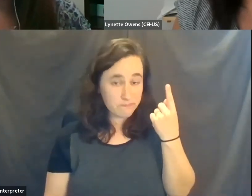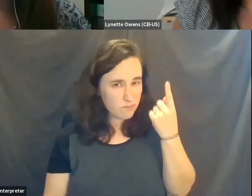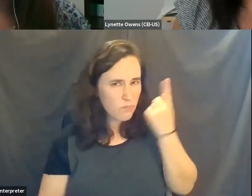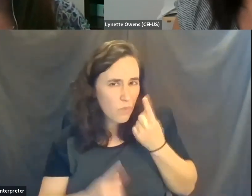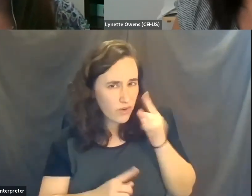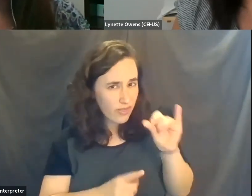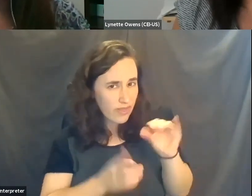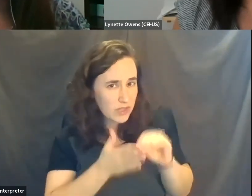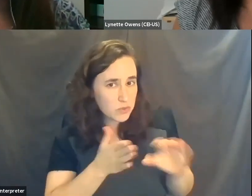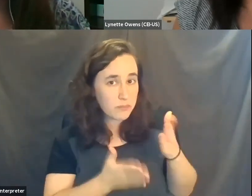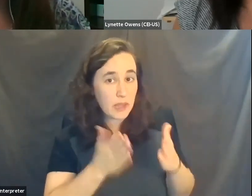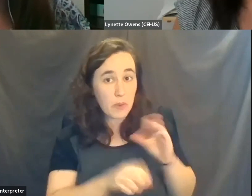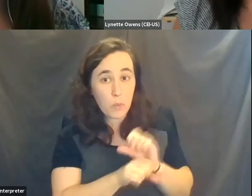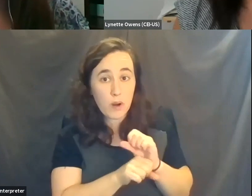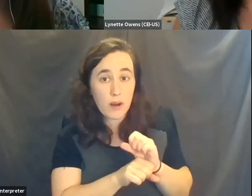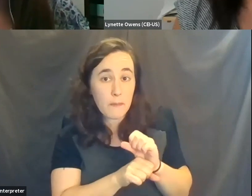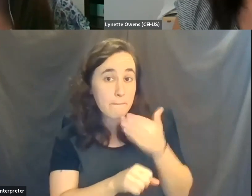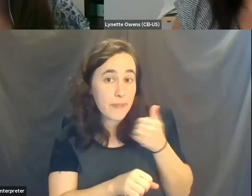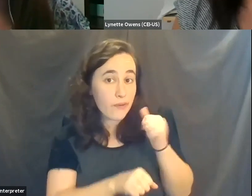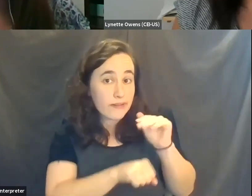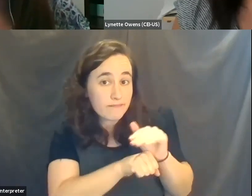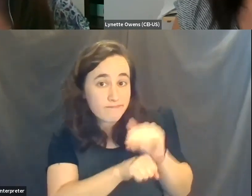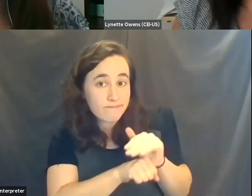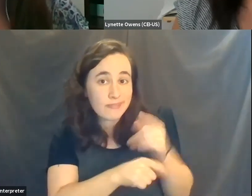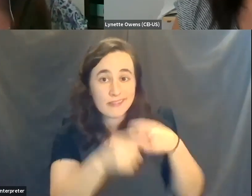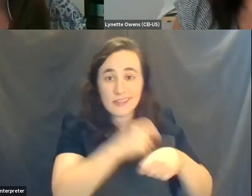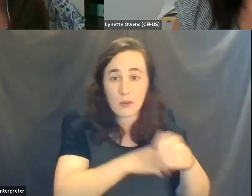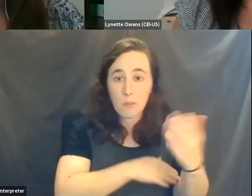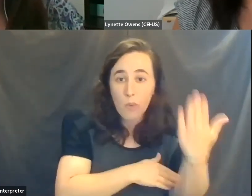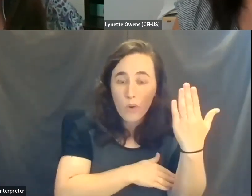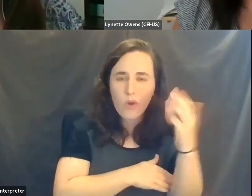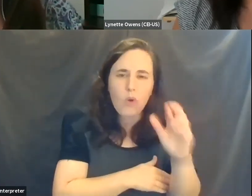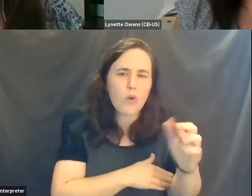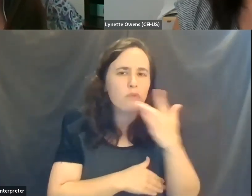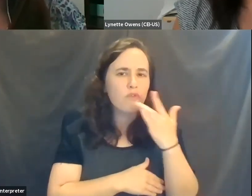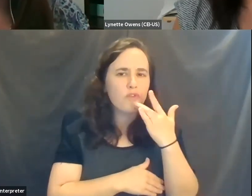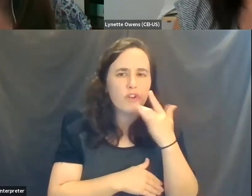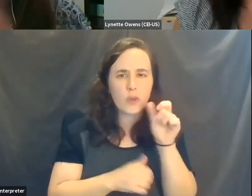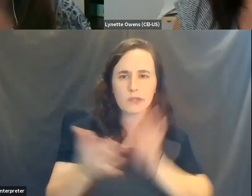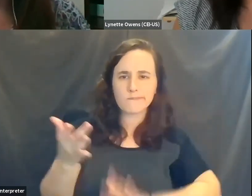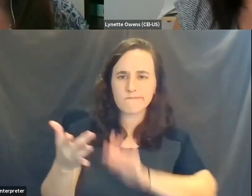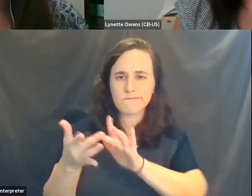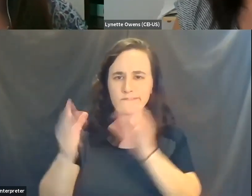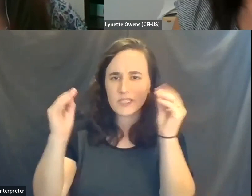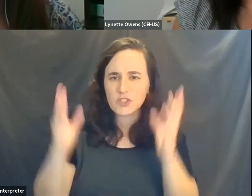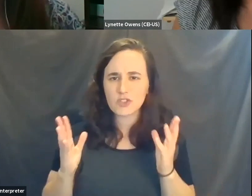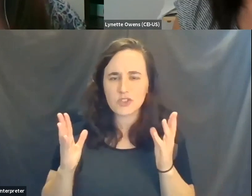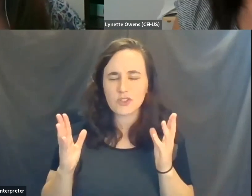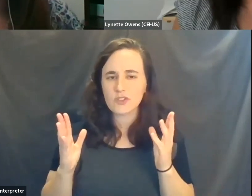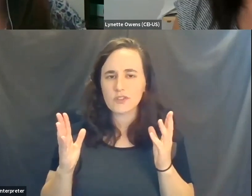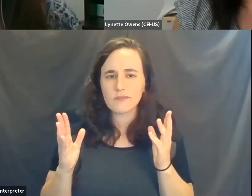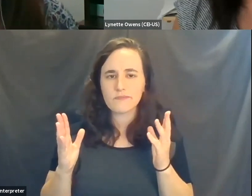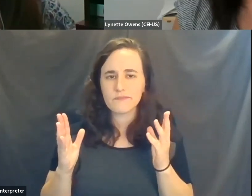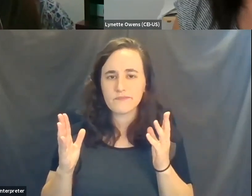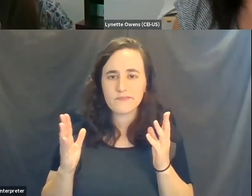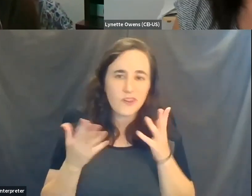evening than in the morning? Or do you want to check in with your teacher after you start, after you tackle